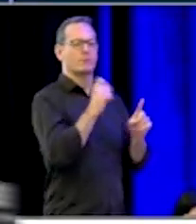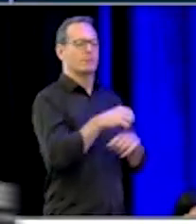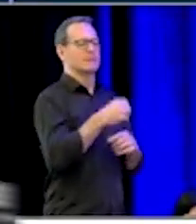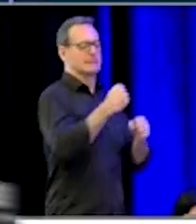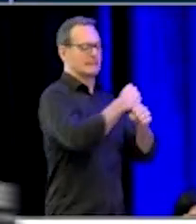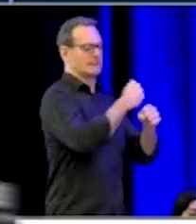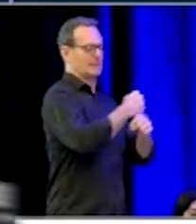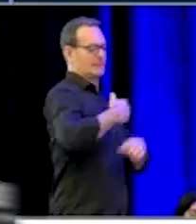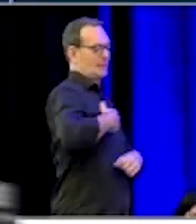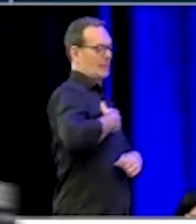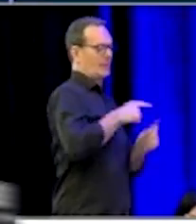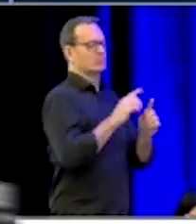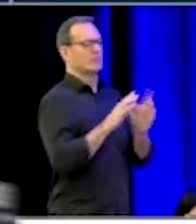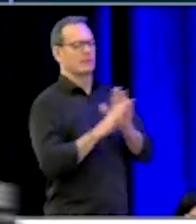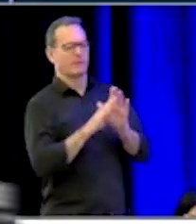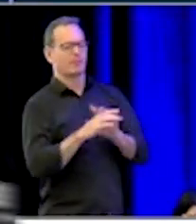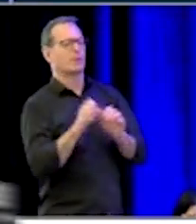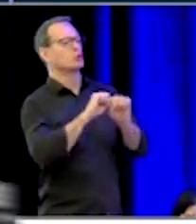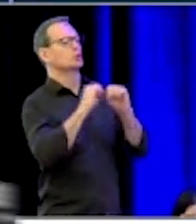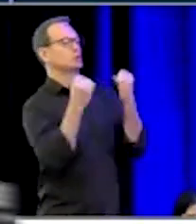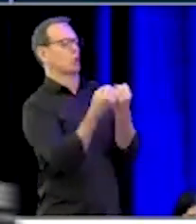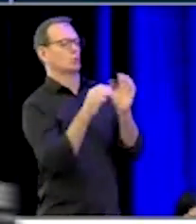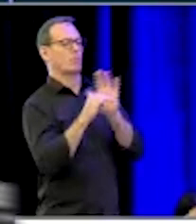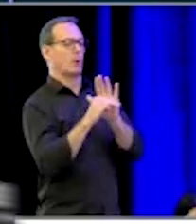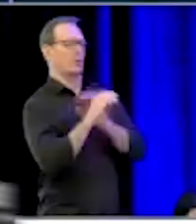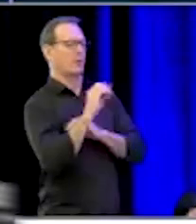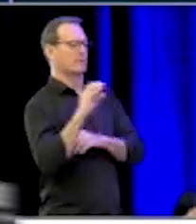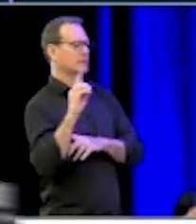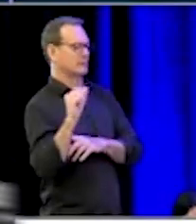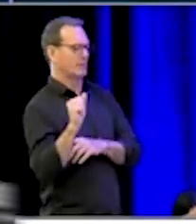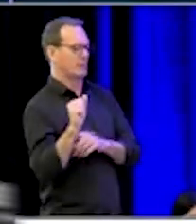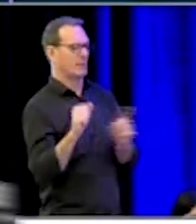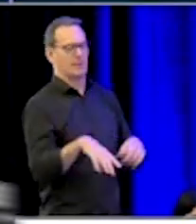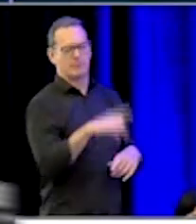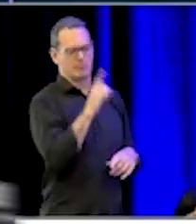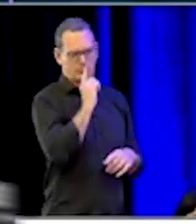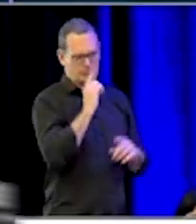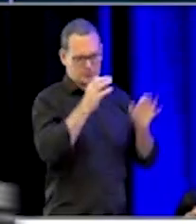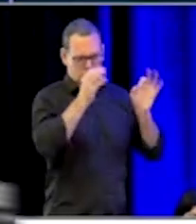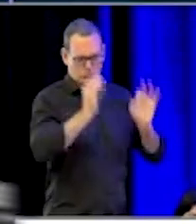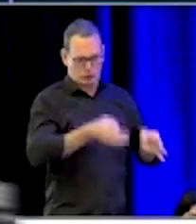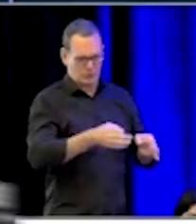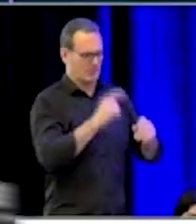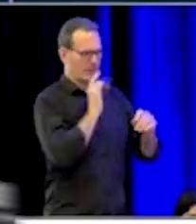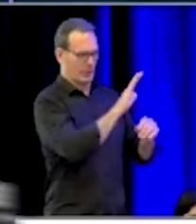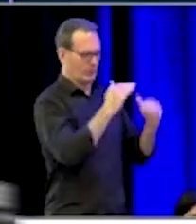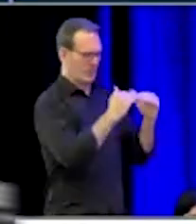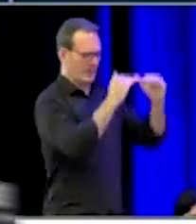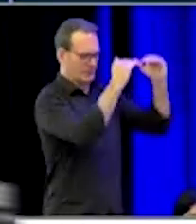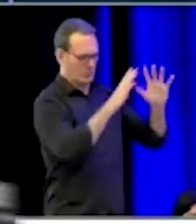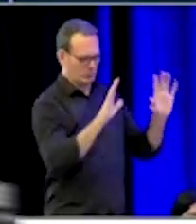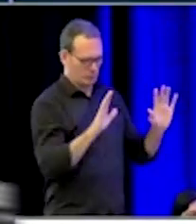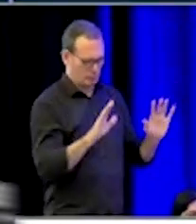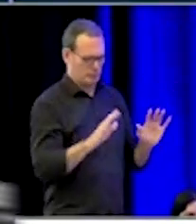disability. This label is not a judgment concerning a person's level or